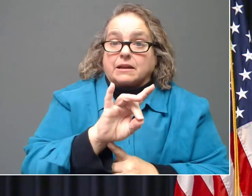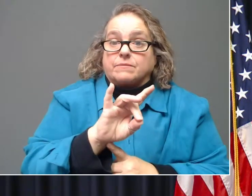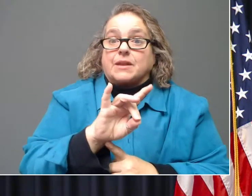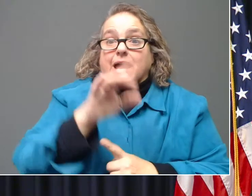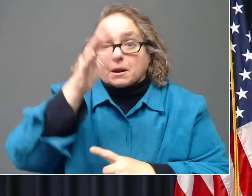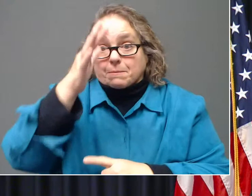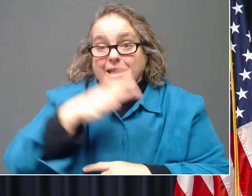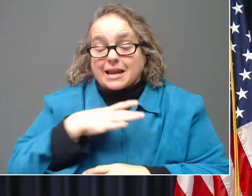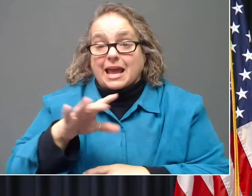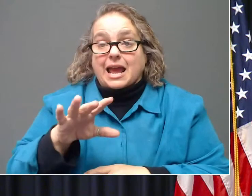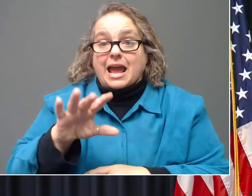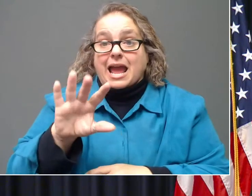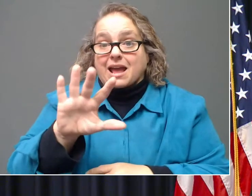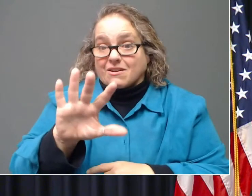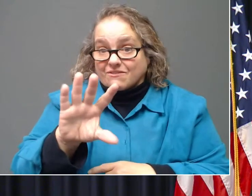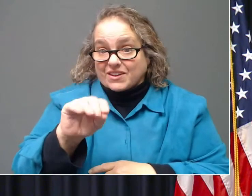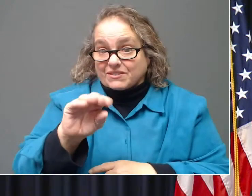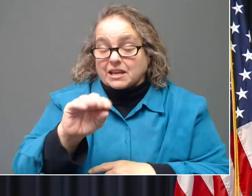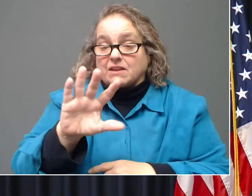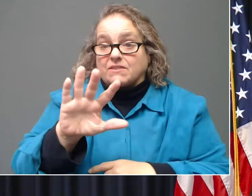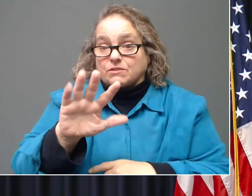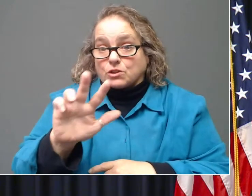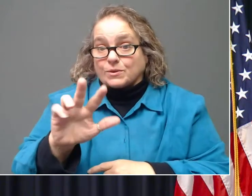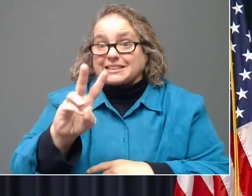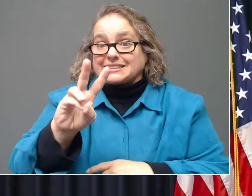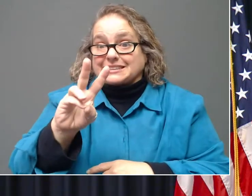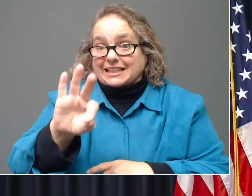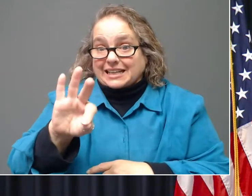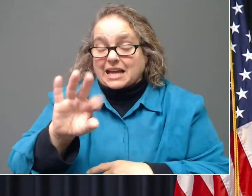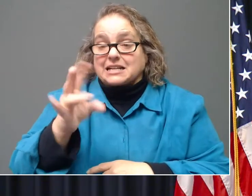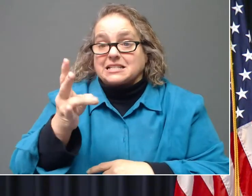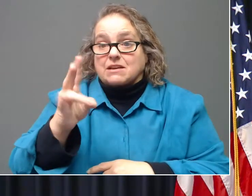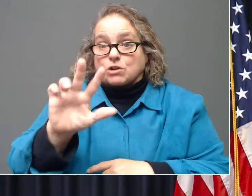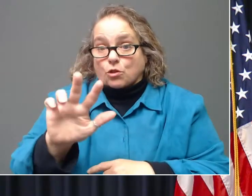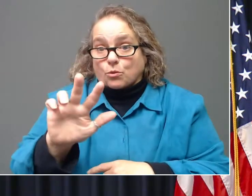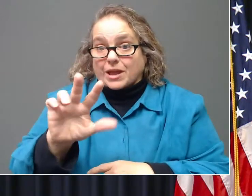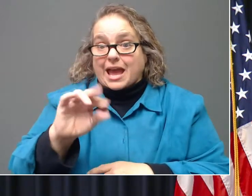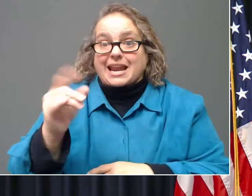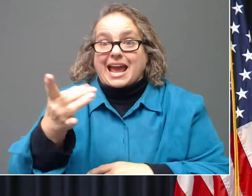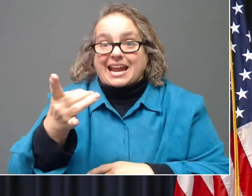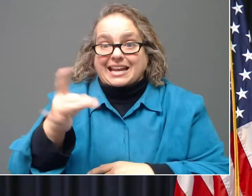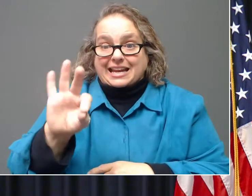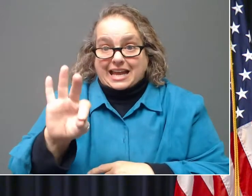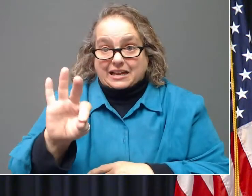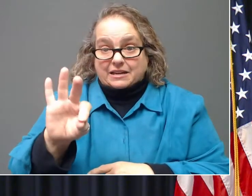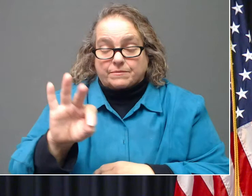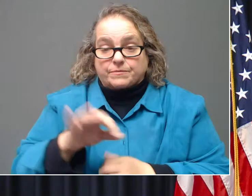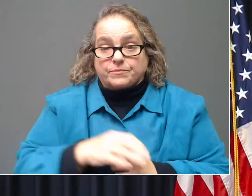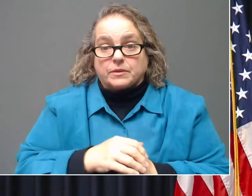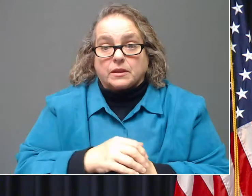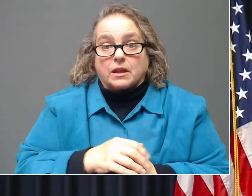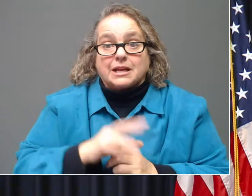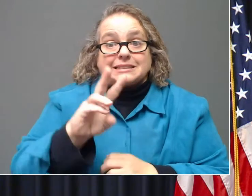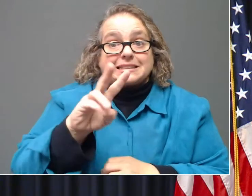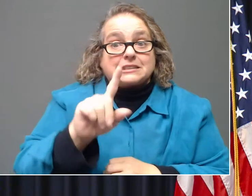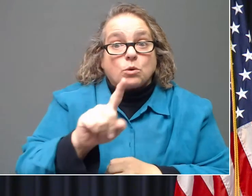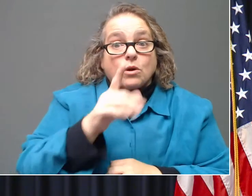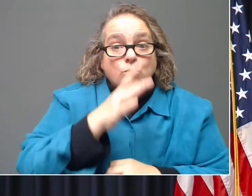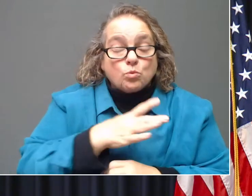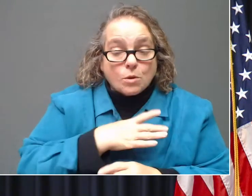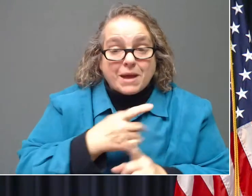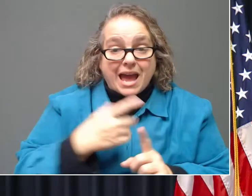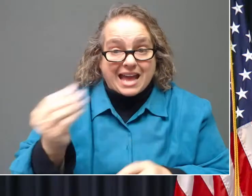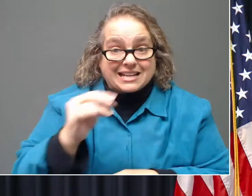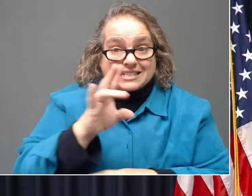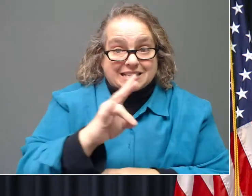ages 53, 69, 73, and 89. 61-year-old woman and a